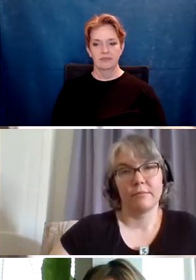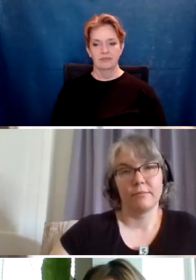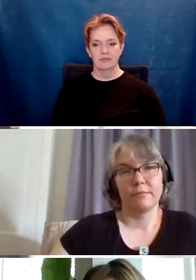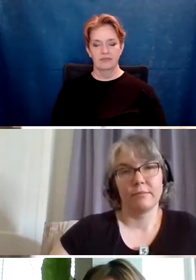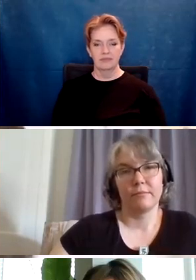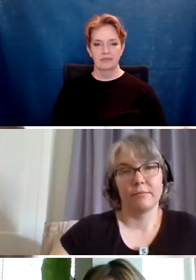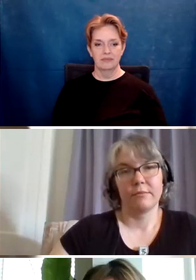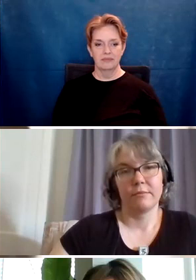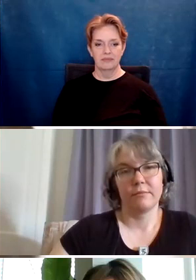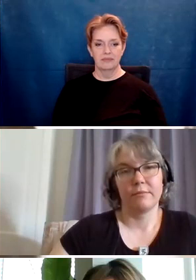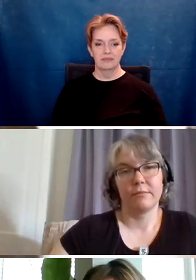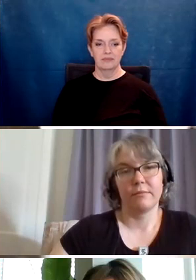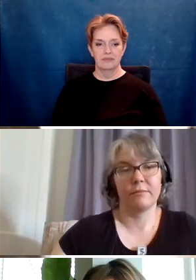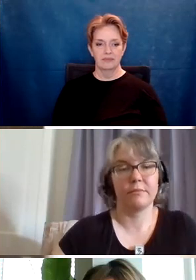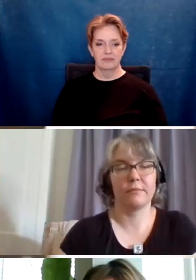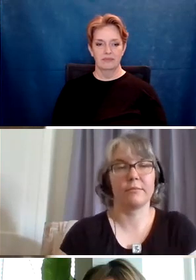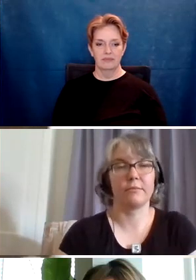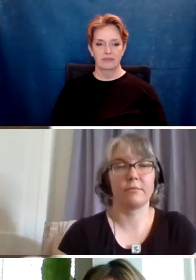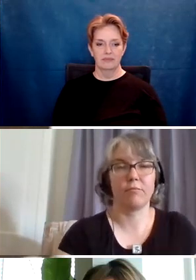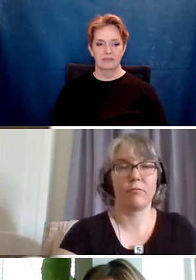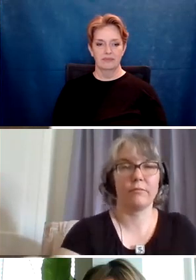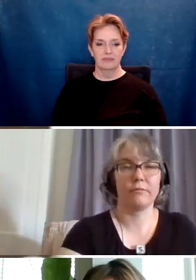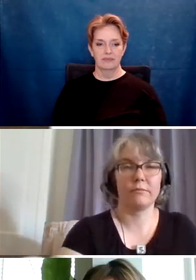enhanced the value of this remarkable structure.